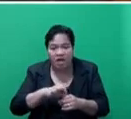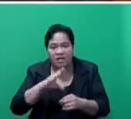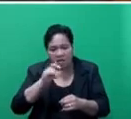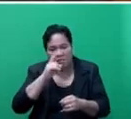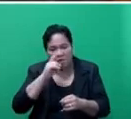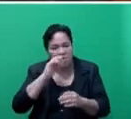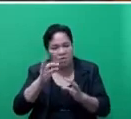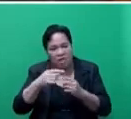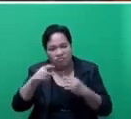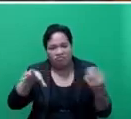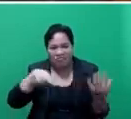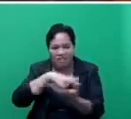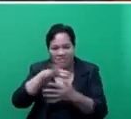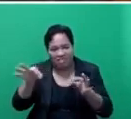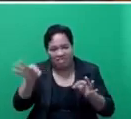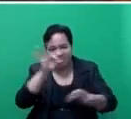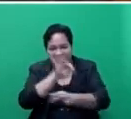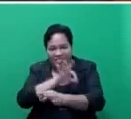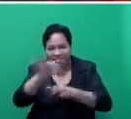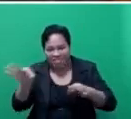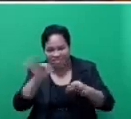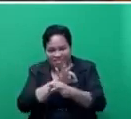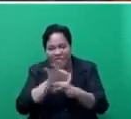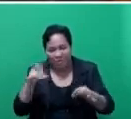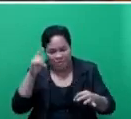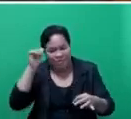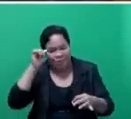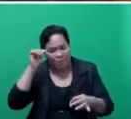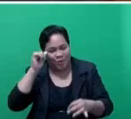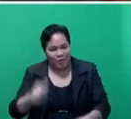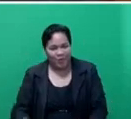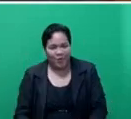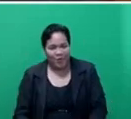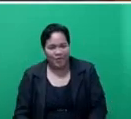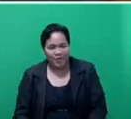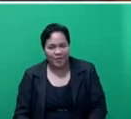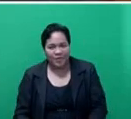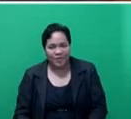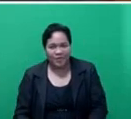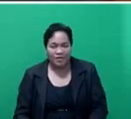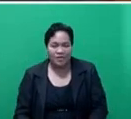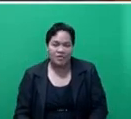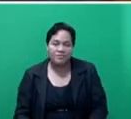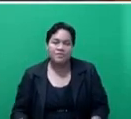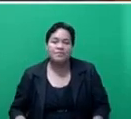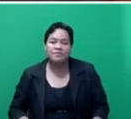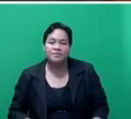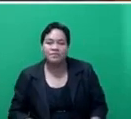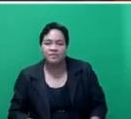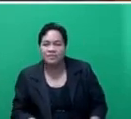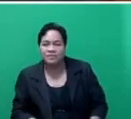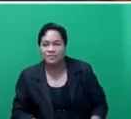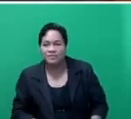House and you would be sitting on that side of the House. Honourable Speaker, we knew that, we know that. And Honourable Speaker, that is what,